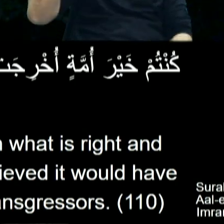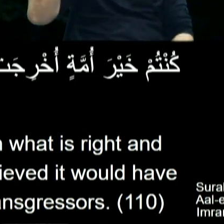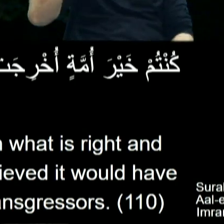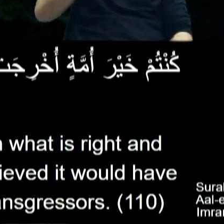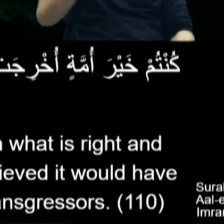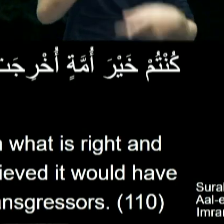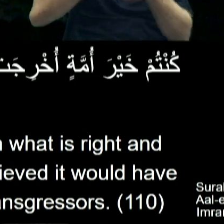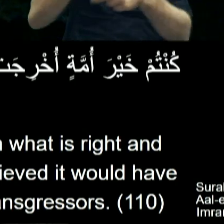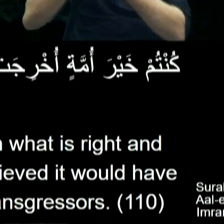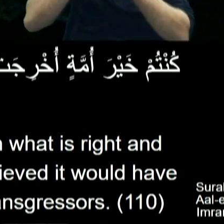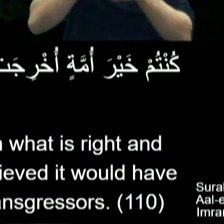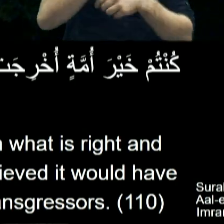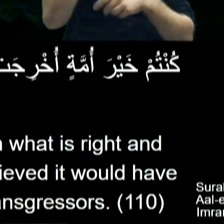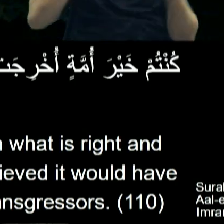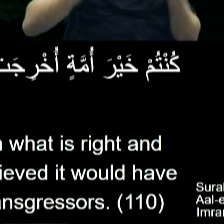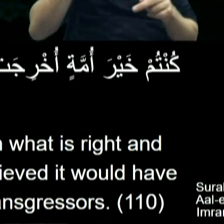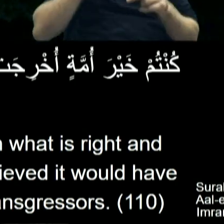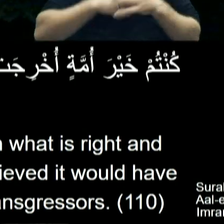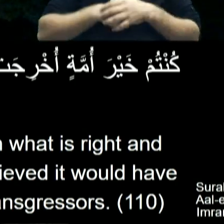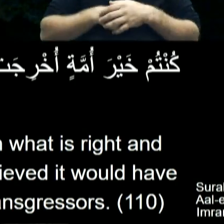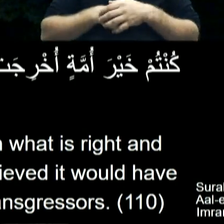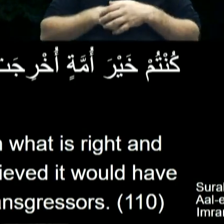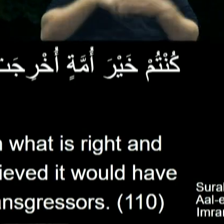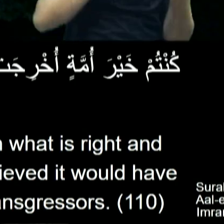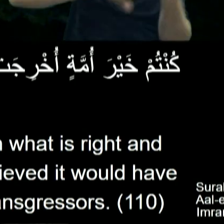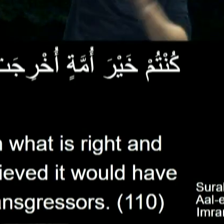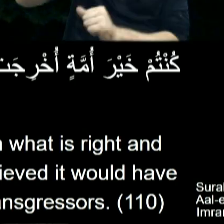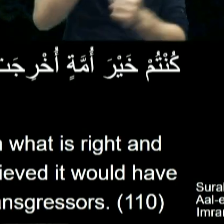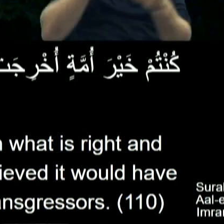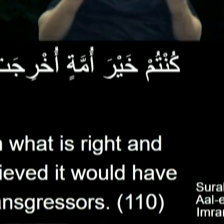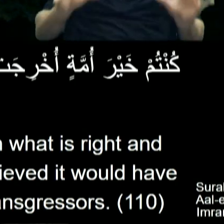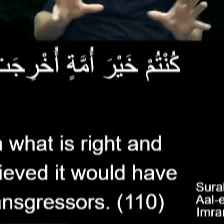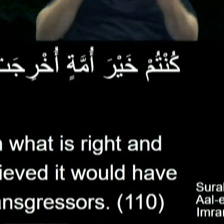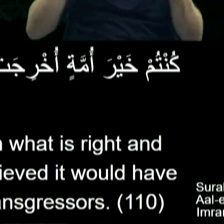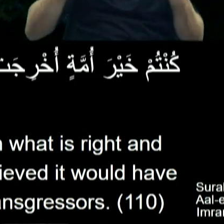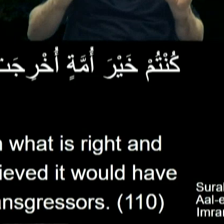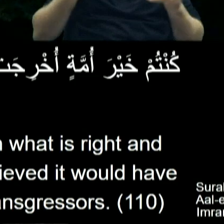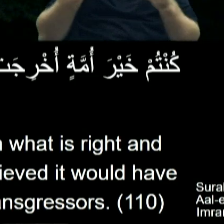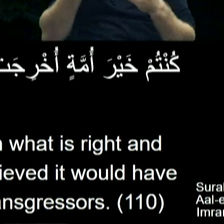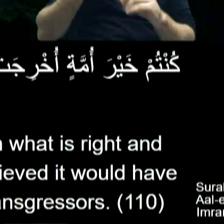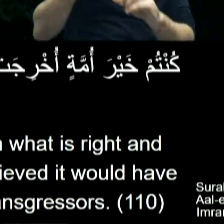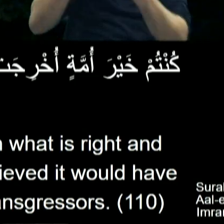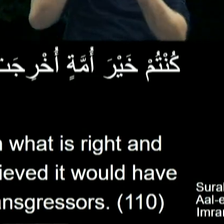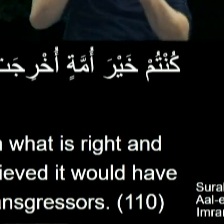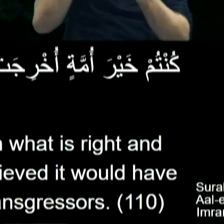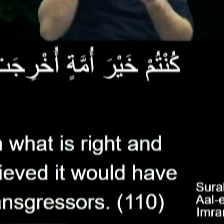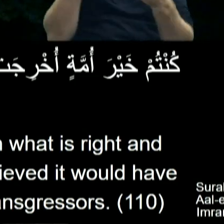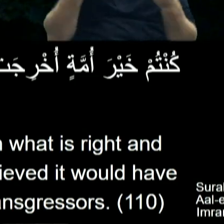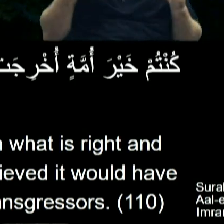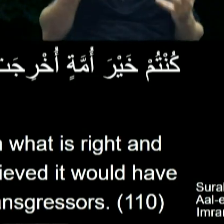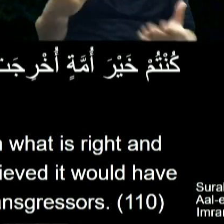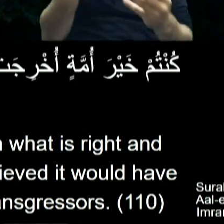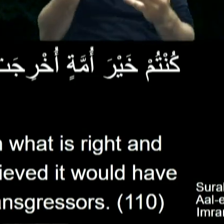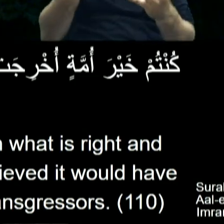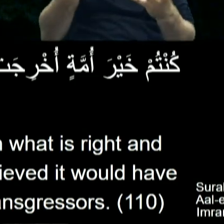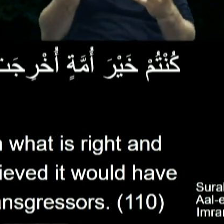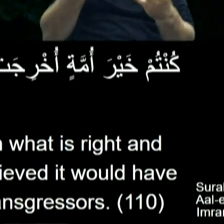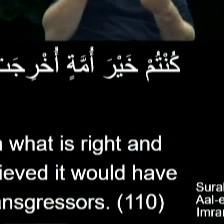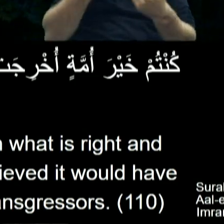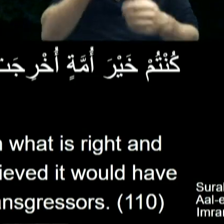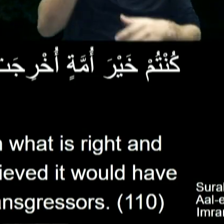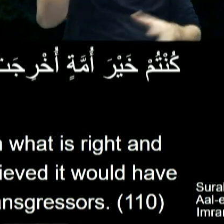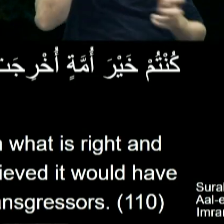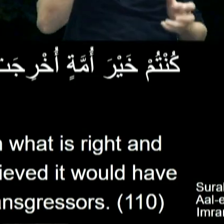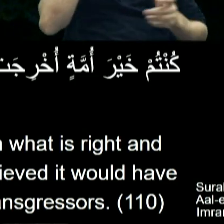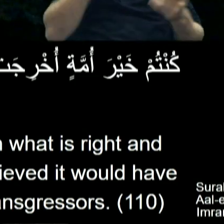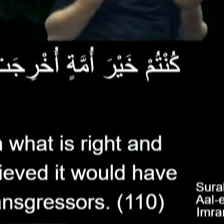other. You push each other towards good, you repel the evil from each other, and all of you collectively,